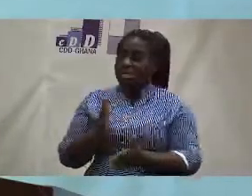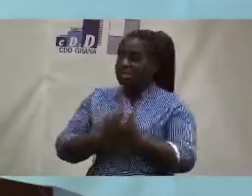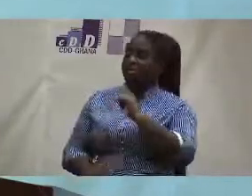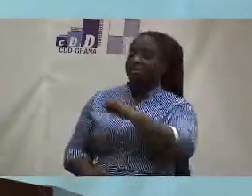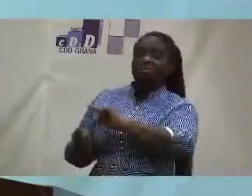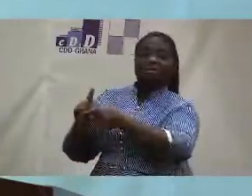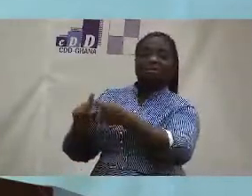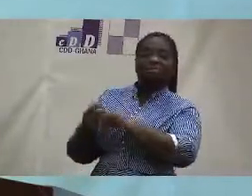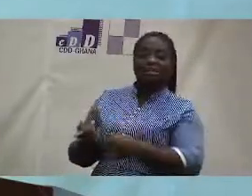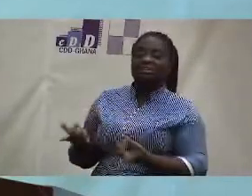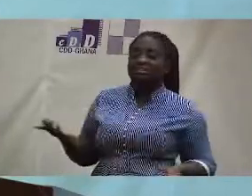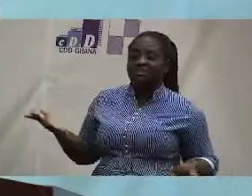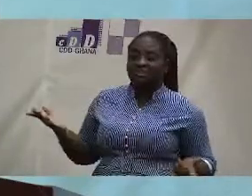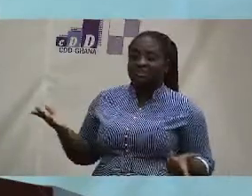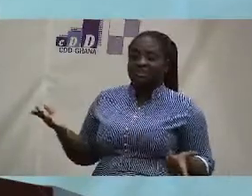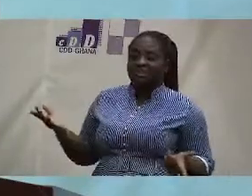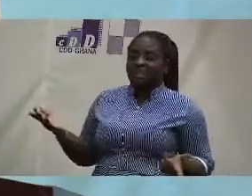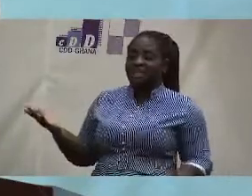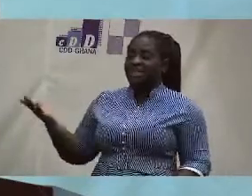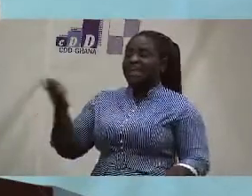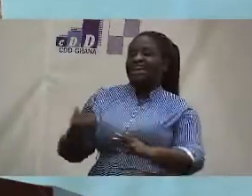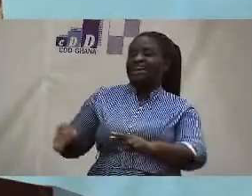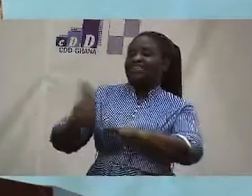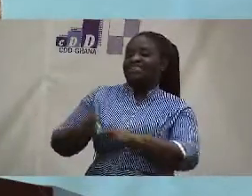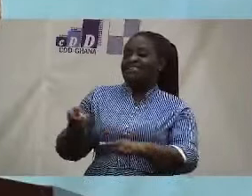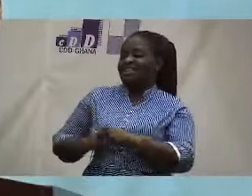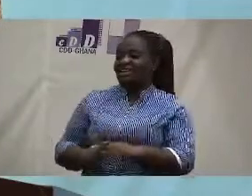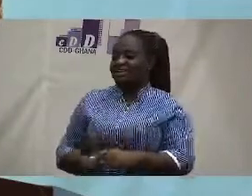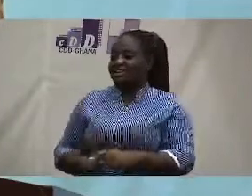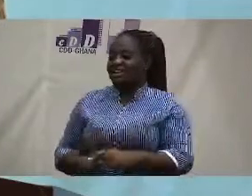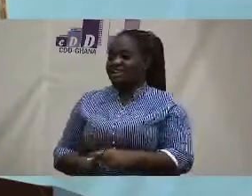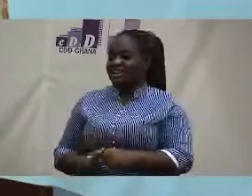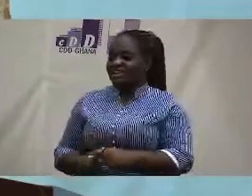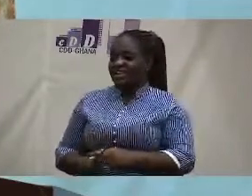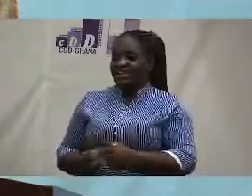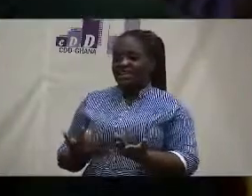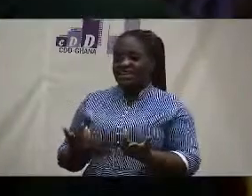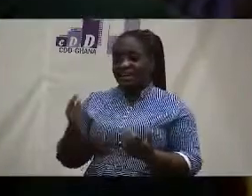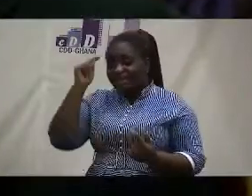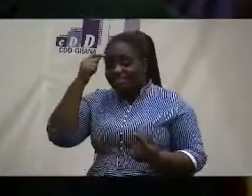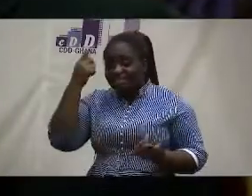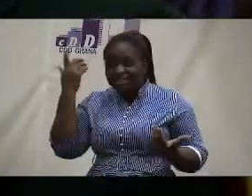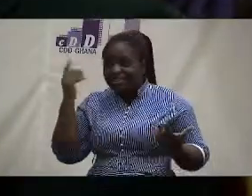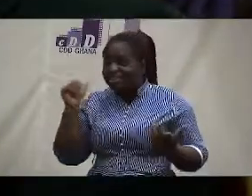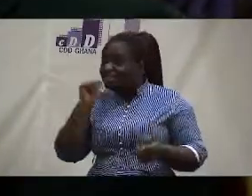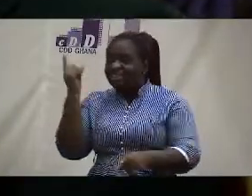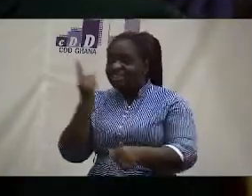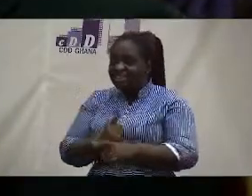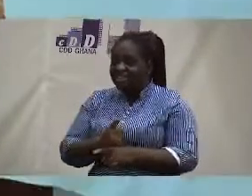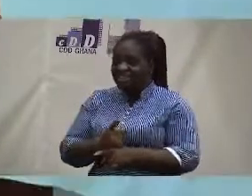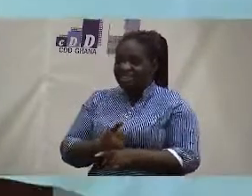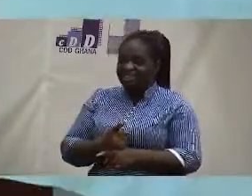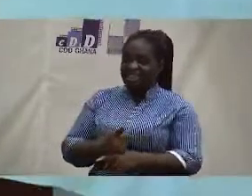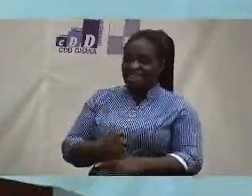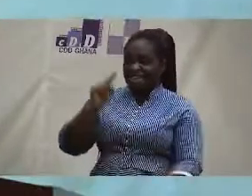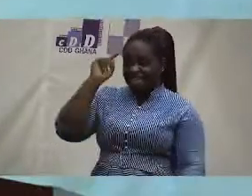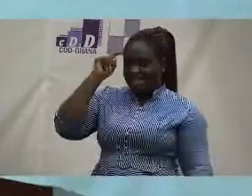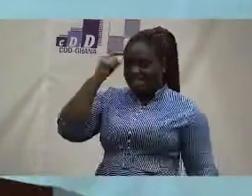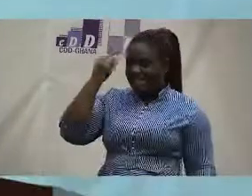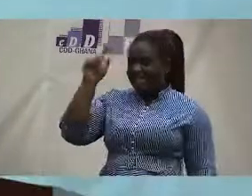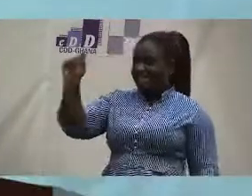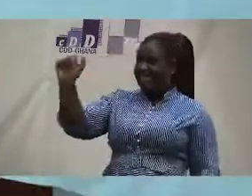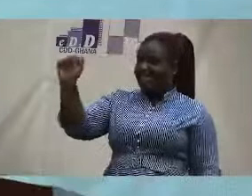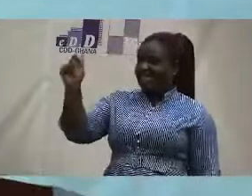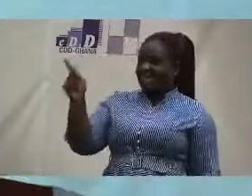colleagues are the grassroots people that we are increasingly, we have now become a think and do tank, not just a think tank that